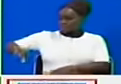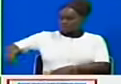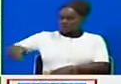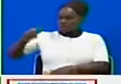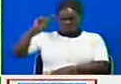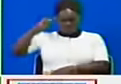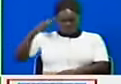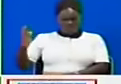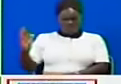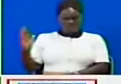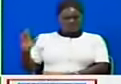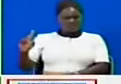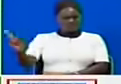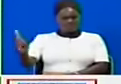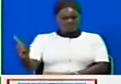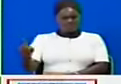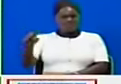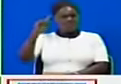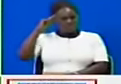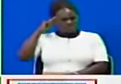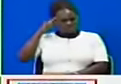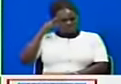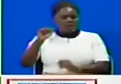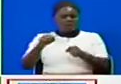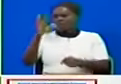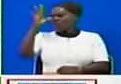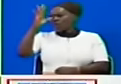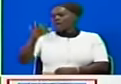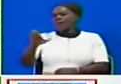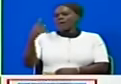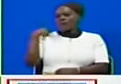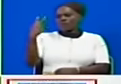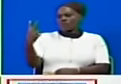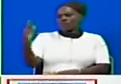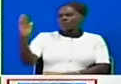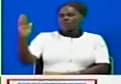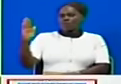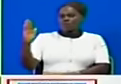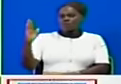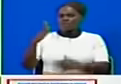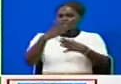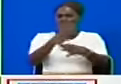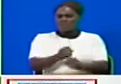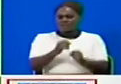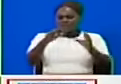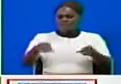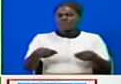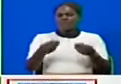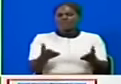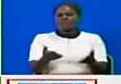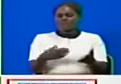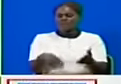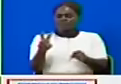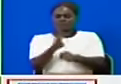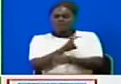of a watchman because you are safe. You think he'll not lie to you. Mm-hmm. Number two, a watchman is somebody who's reliable, he's entrusted, he's given, he's in charge